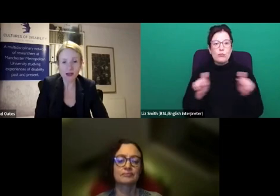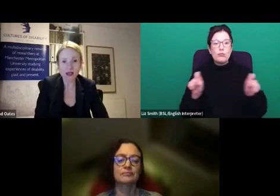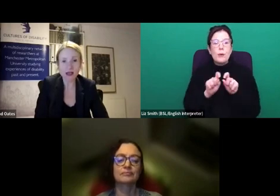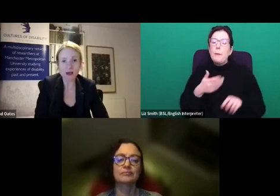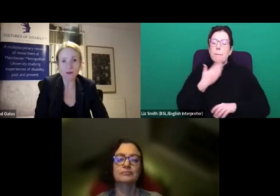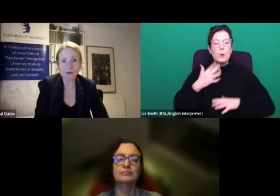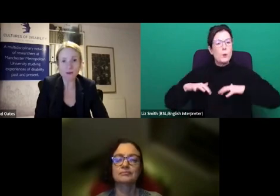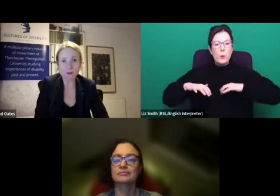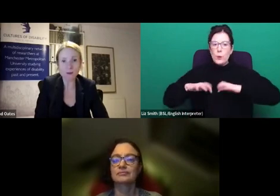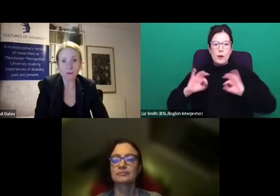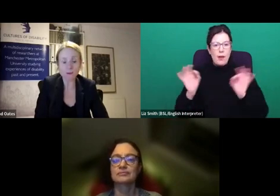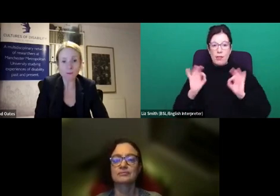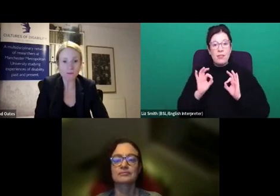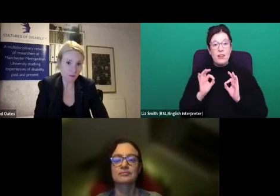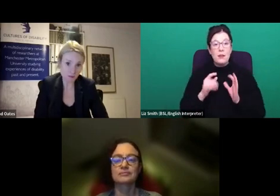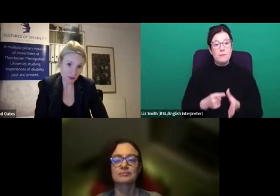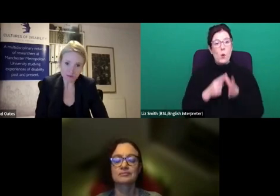captions.